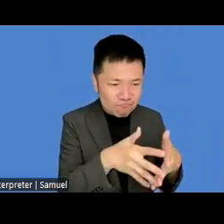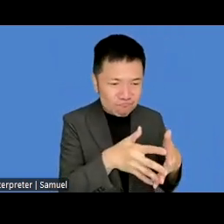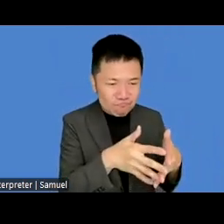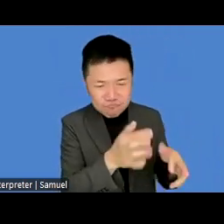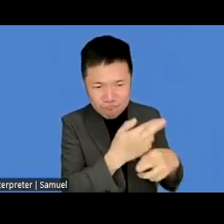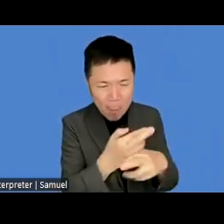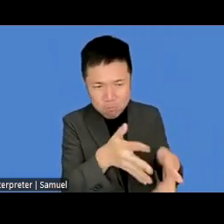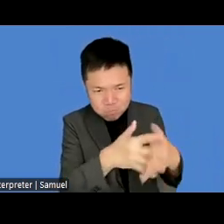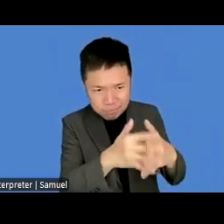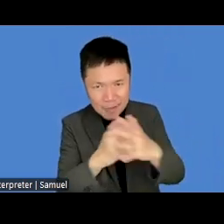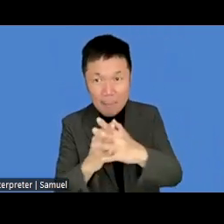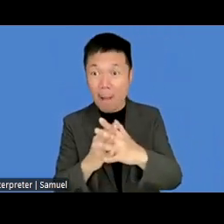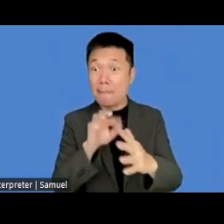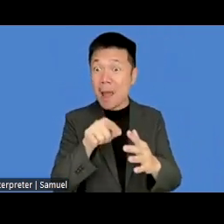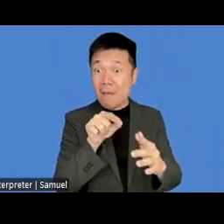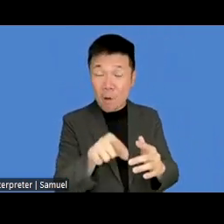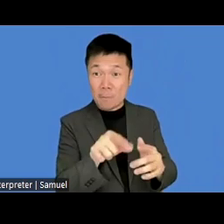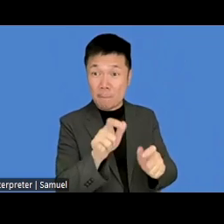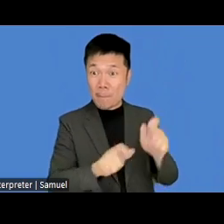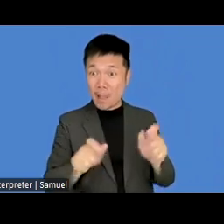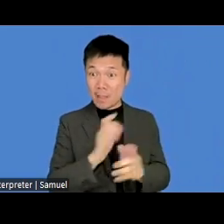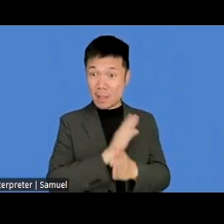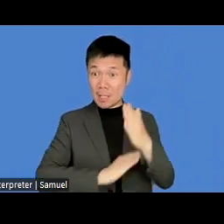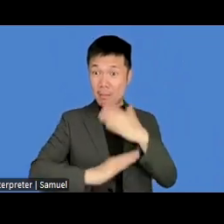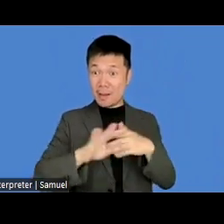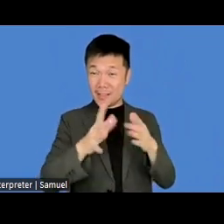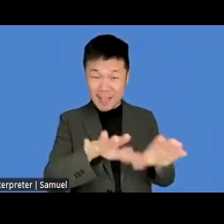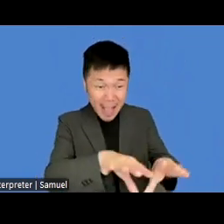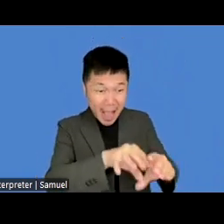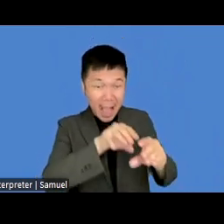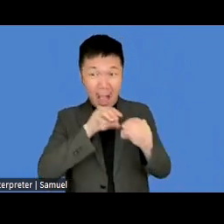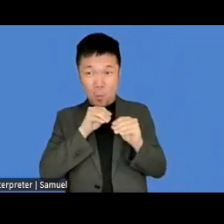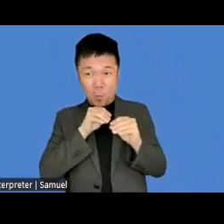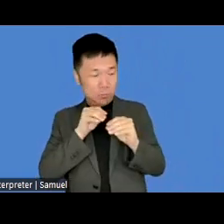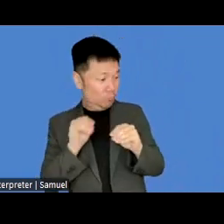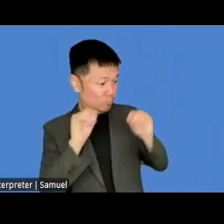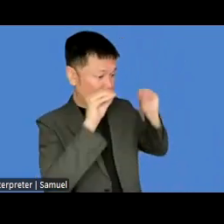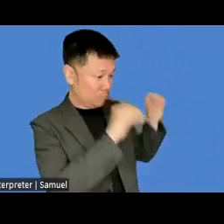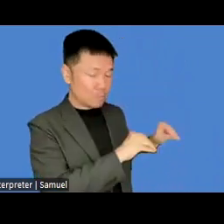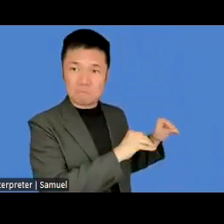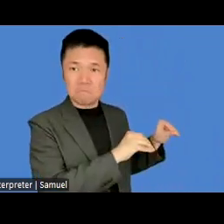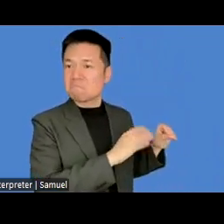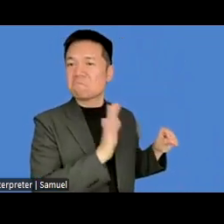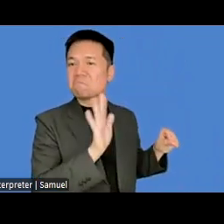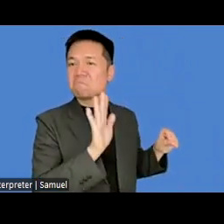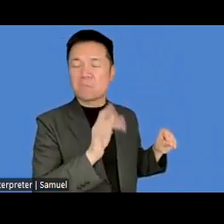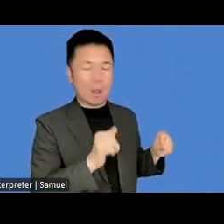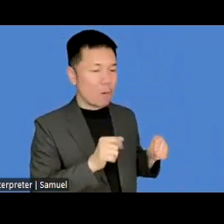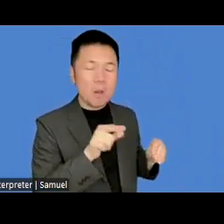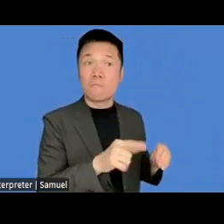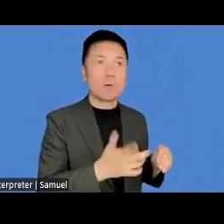community for people with disabilities. These structural problems are exacerbated during the